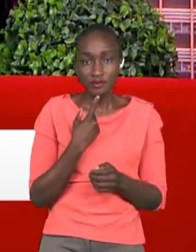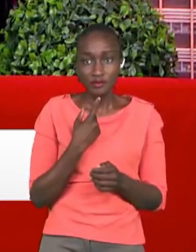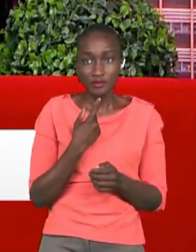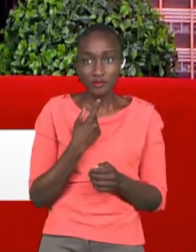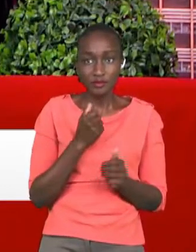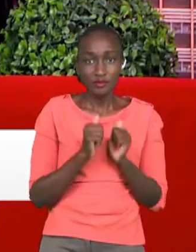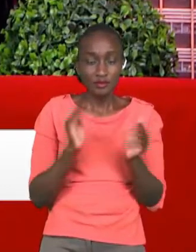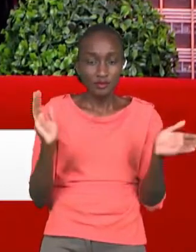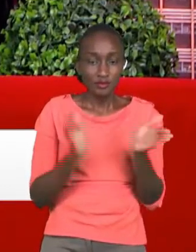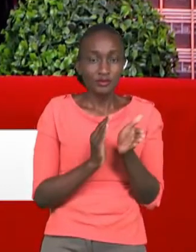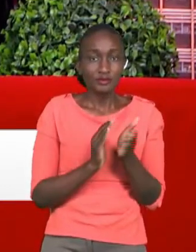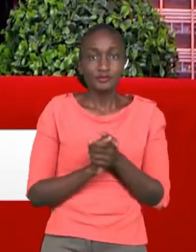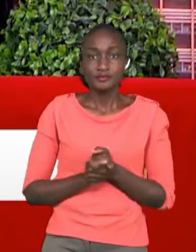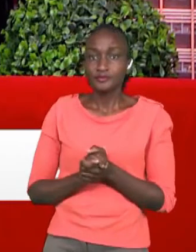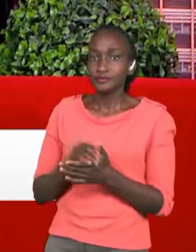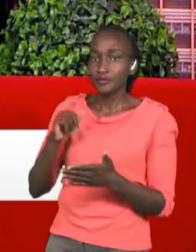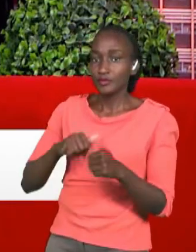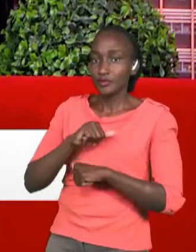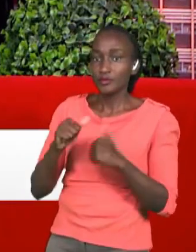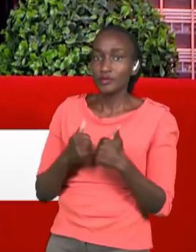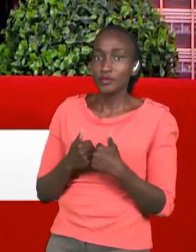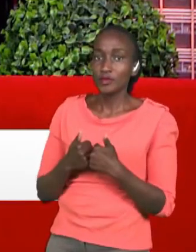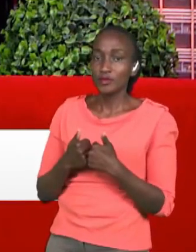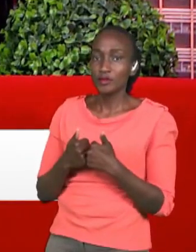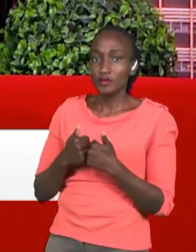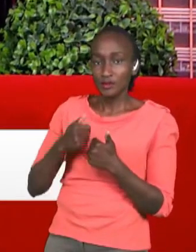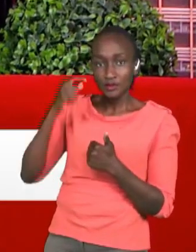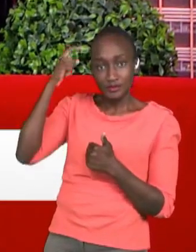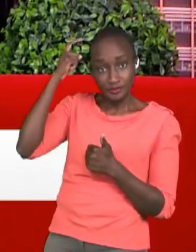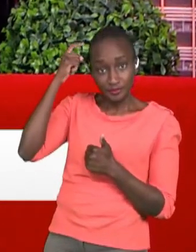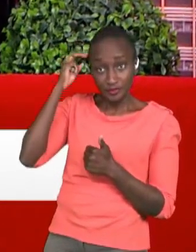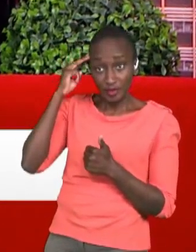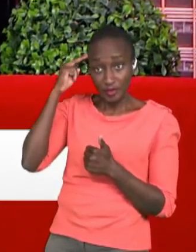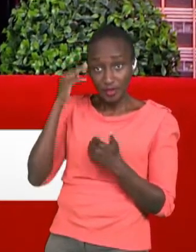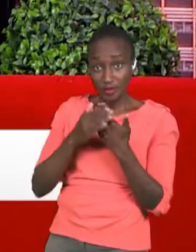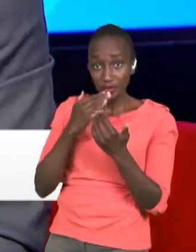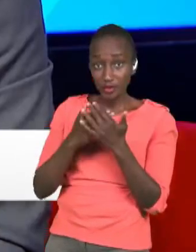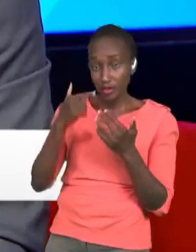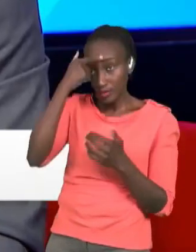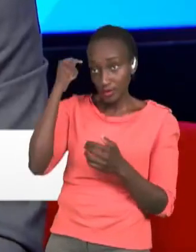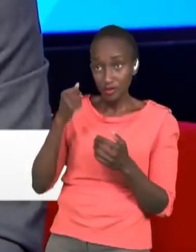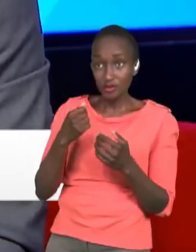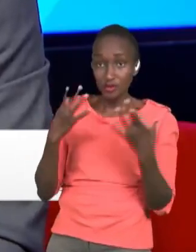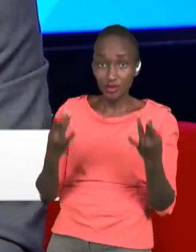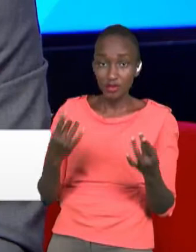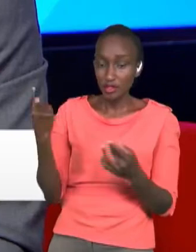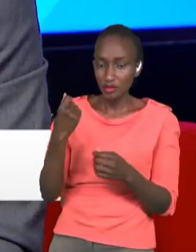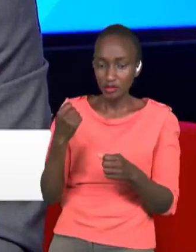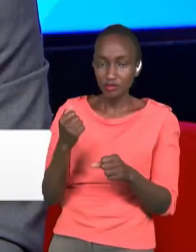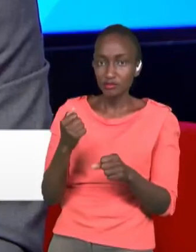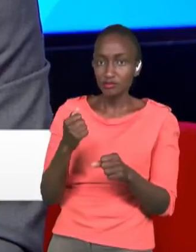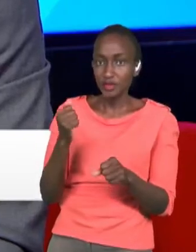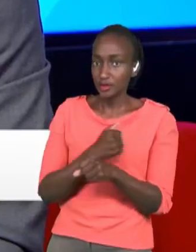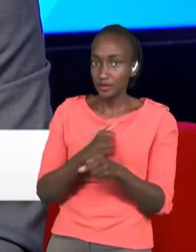the medication is reduced. Yeah, and what about psychosocial care? Because this has to be in tandem. Because yoga alone cannot do it. What is your take on the